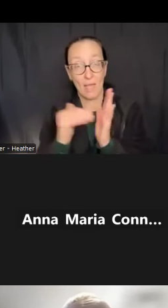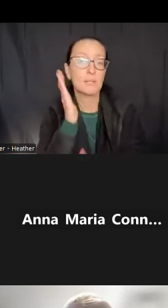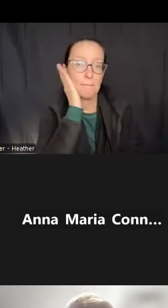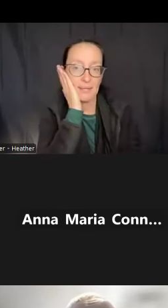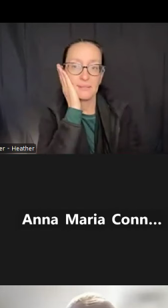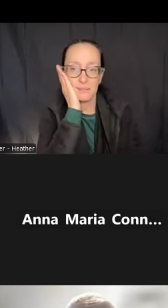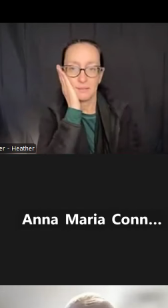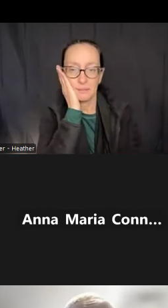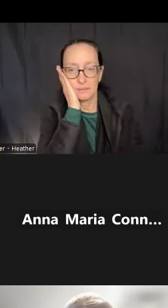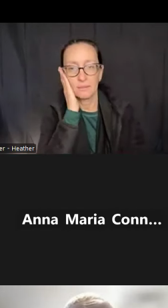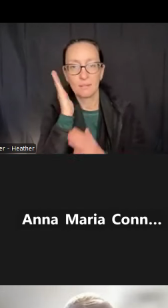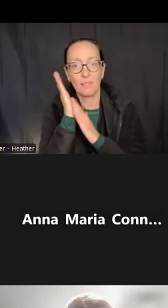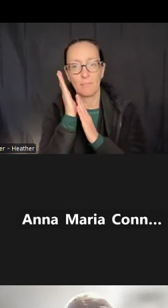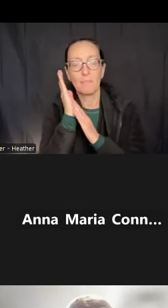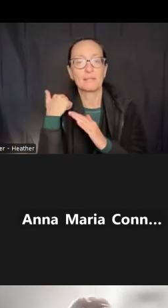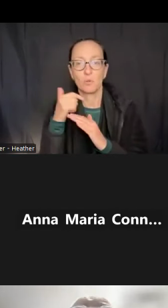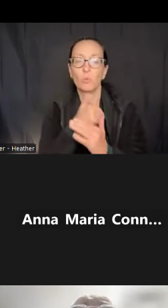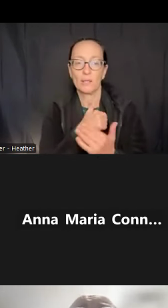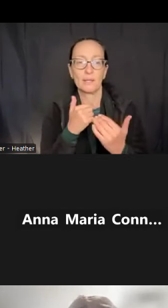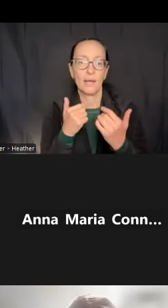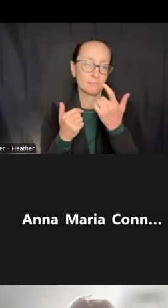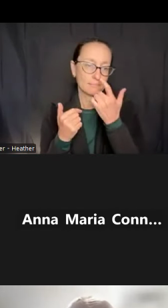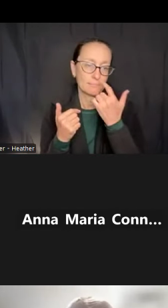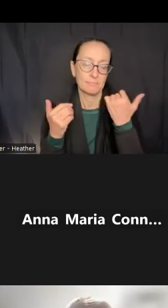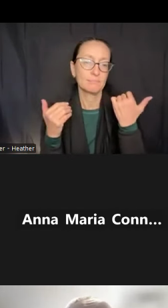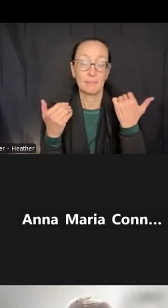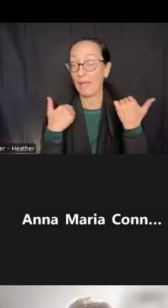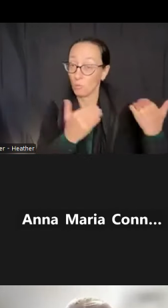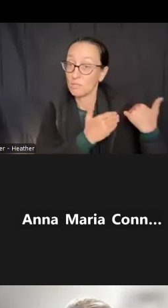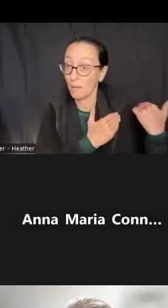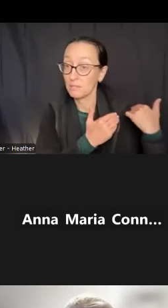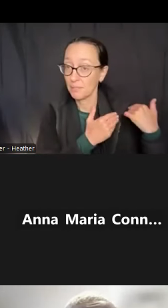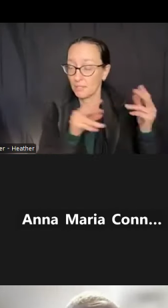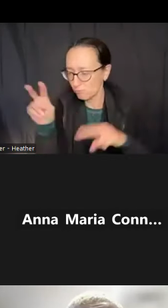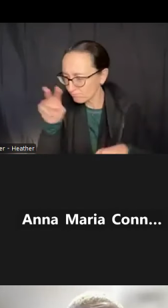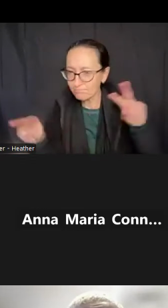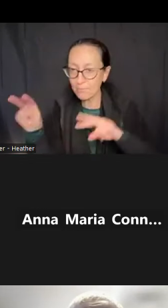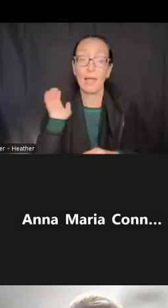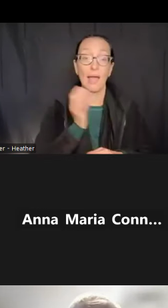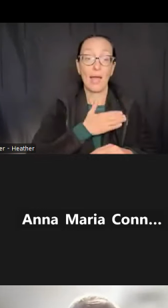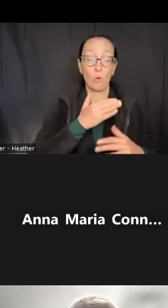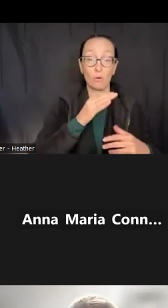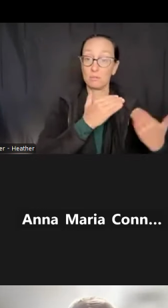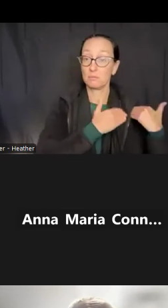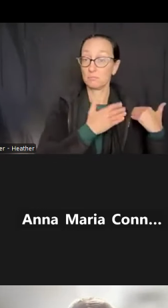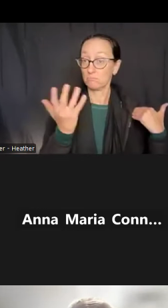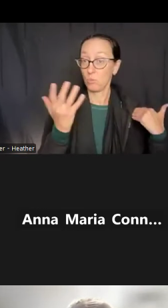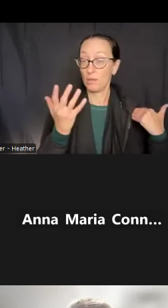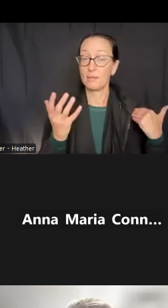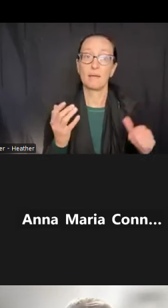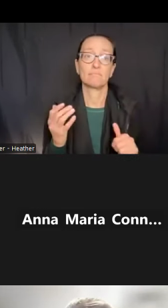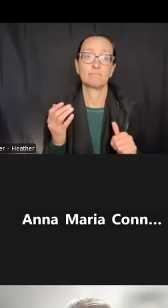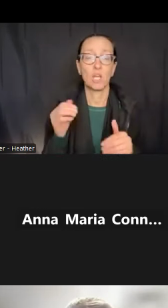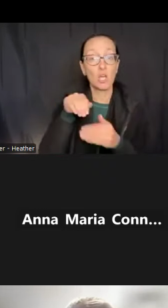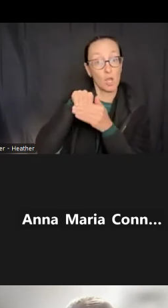we go into, that we have the responsibility for. Our job is to go into